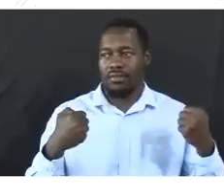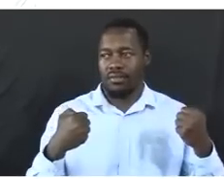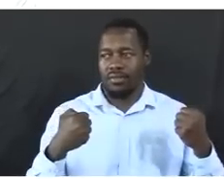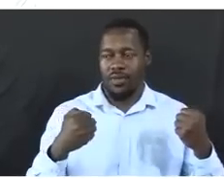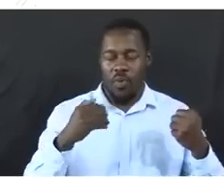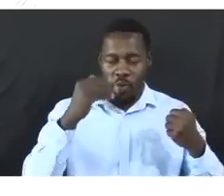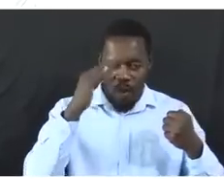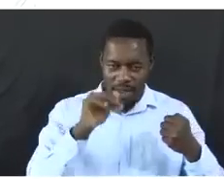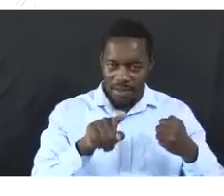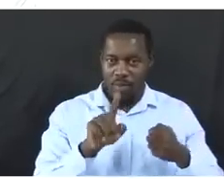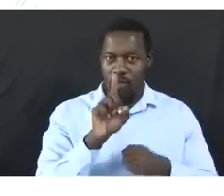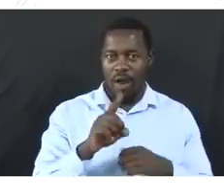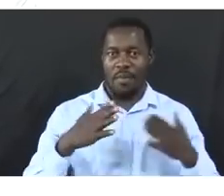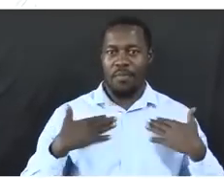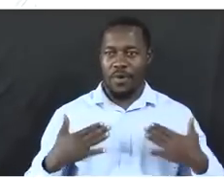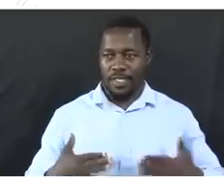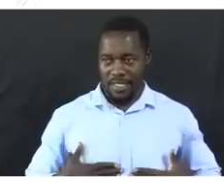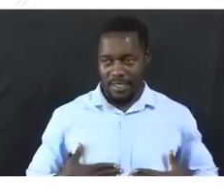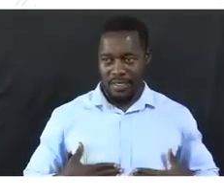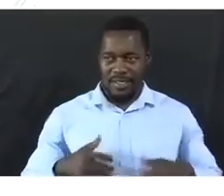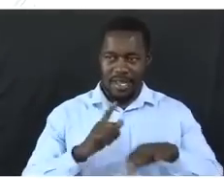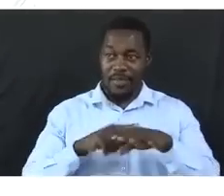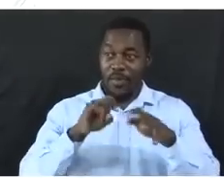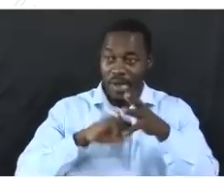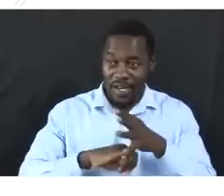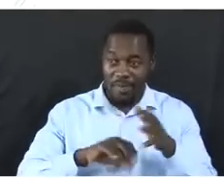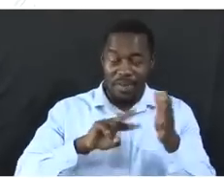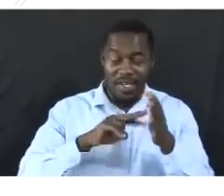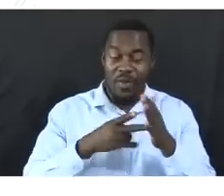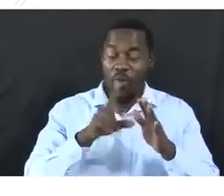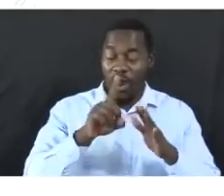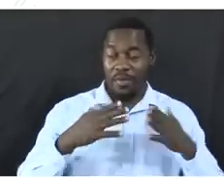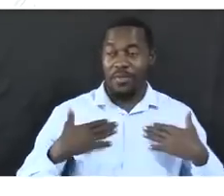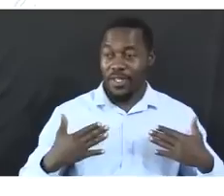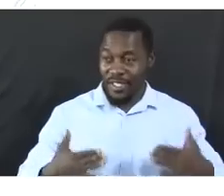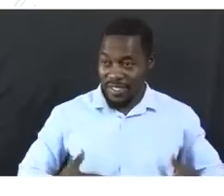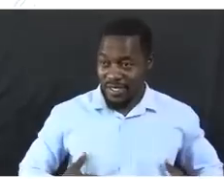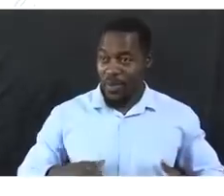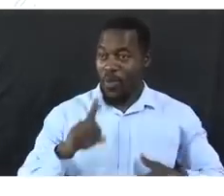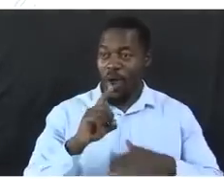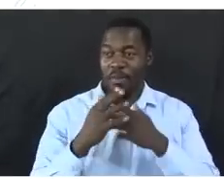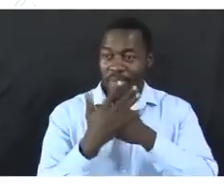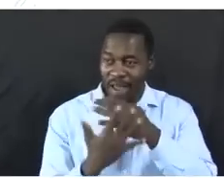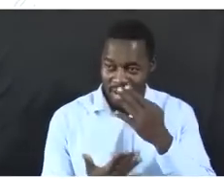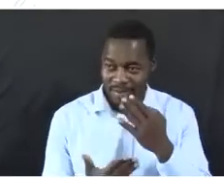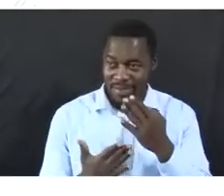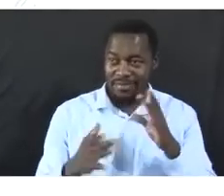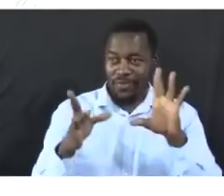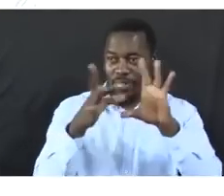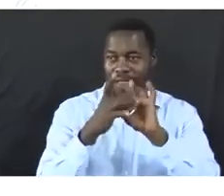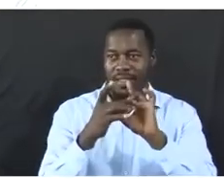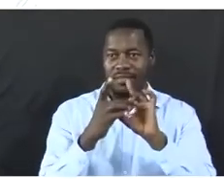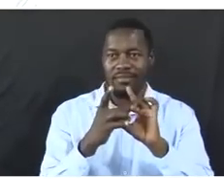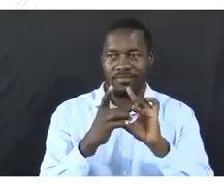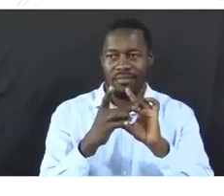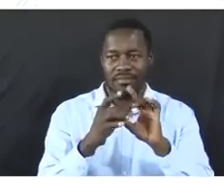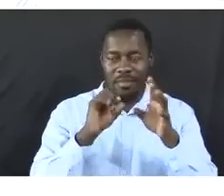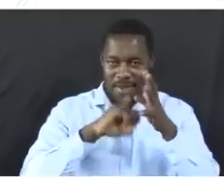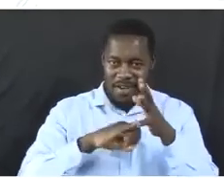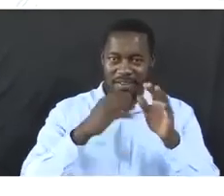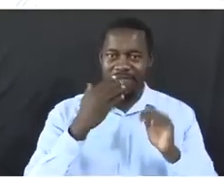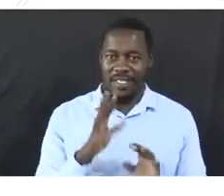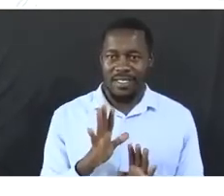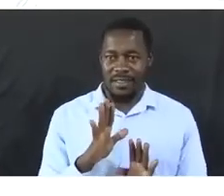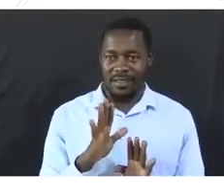say, Moses allowed us to do what? He's already giving them an answer. I know you want to tell me Moses, but I've said not